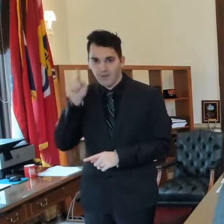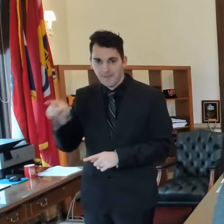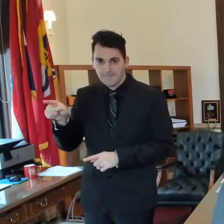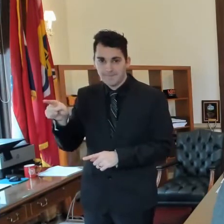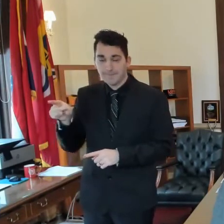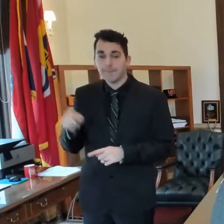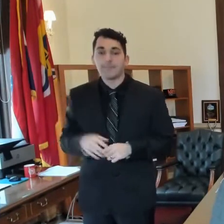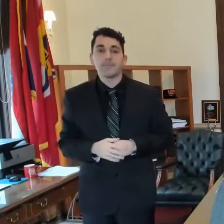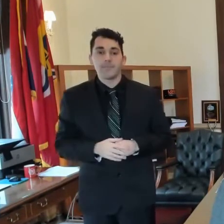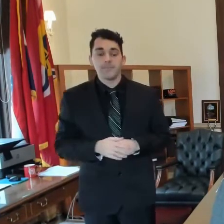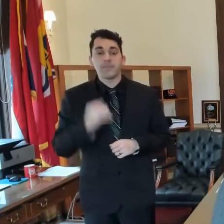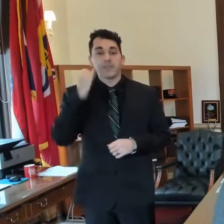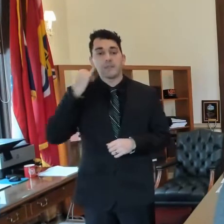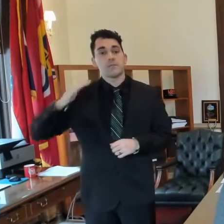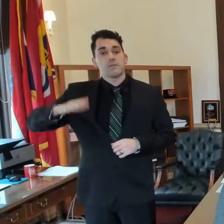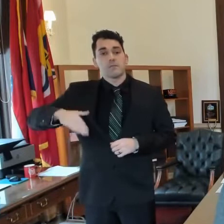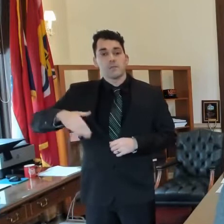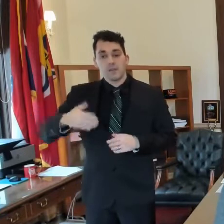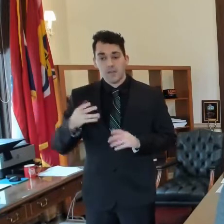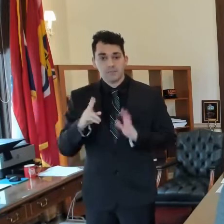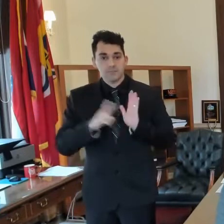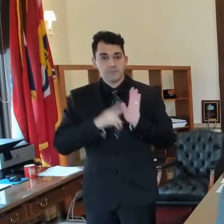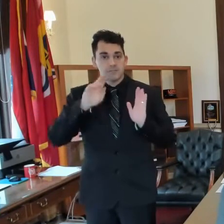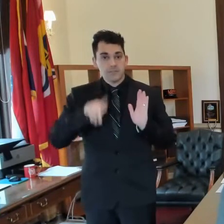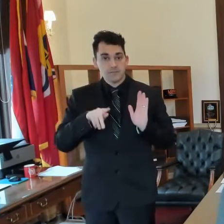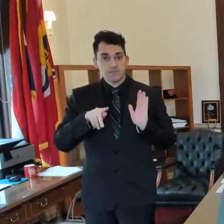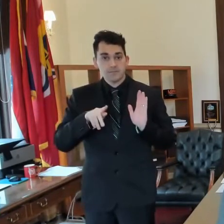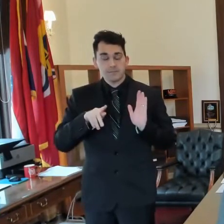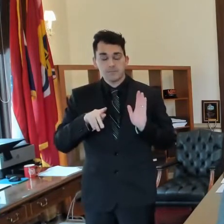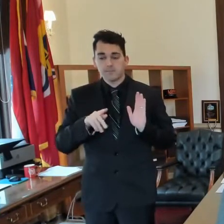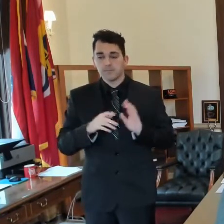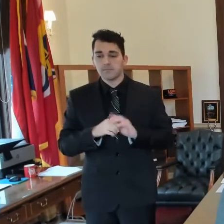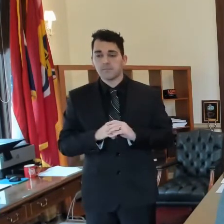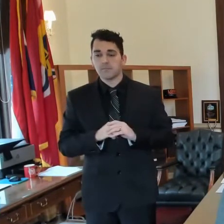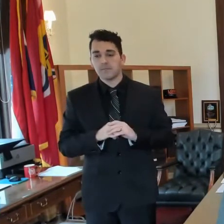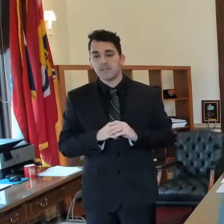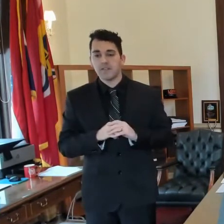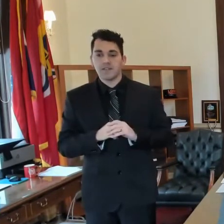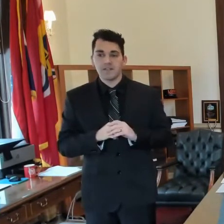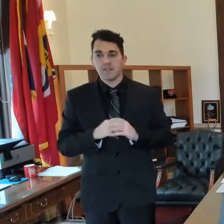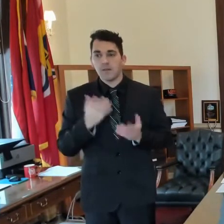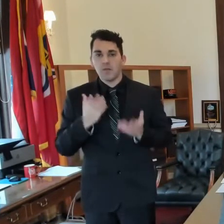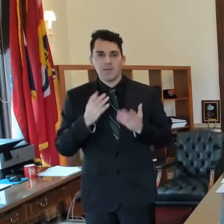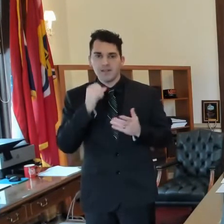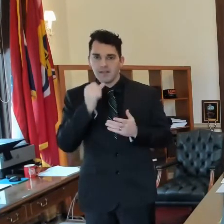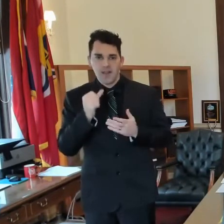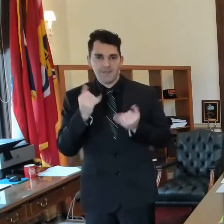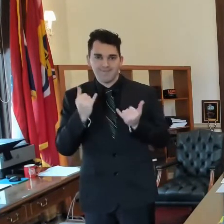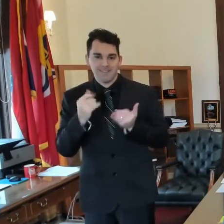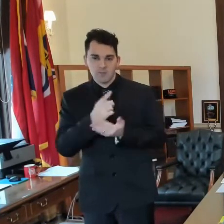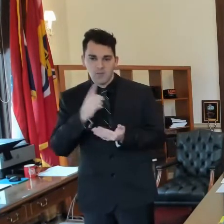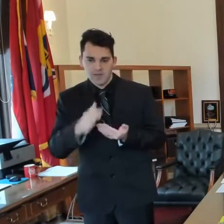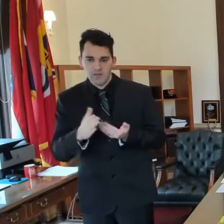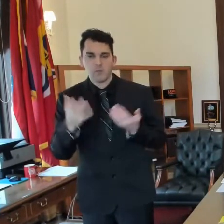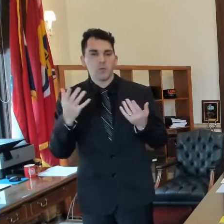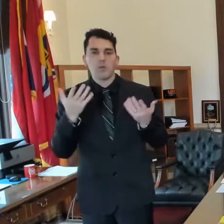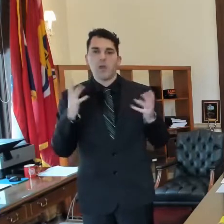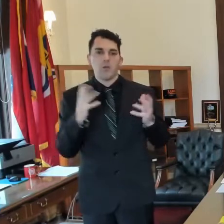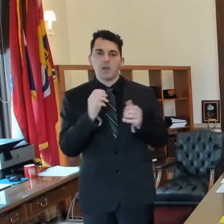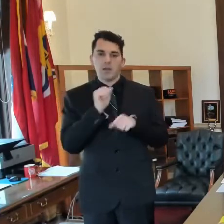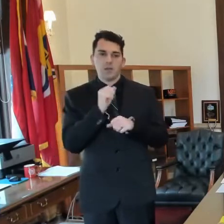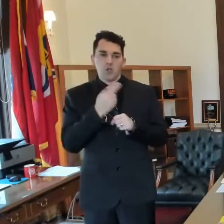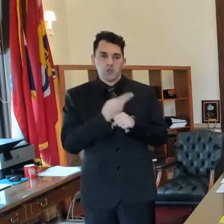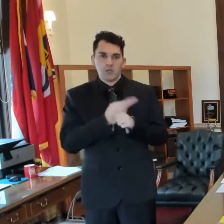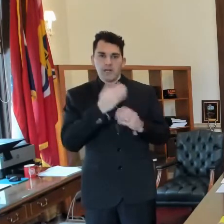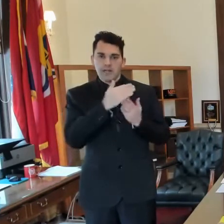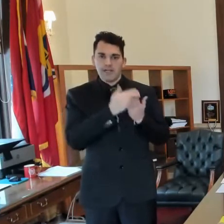can still sign up. That would not, it probably would not be for this weekend because we're working off the list that we already have, but you can